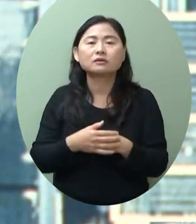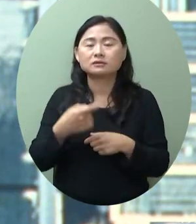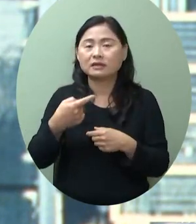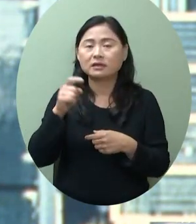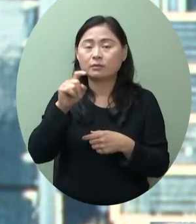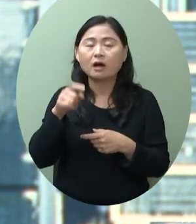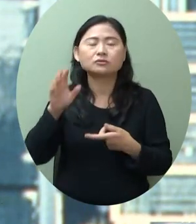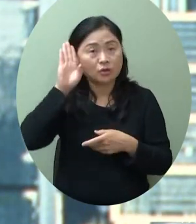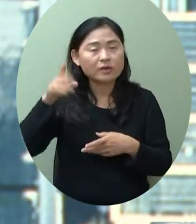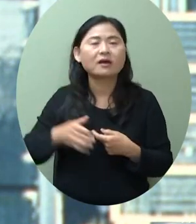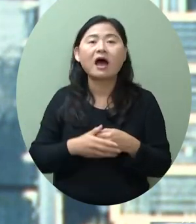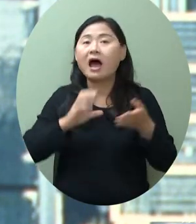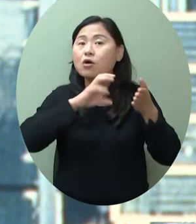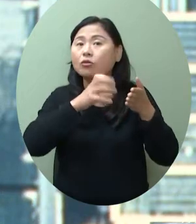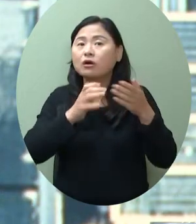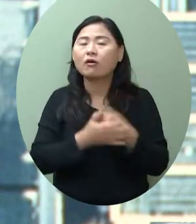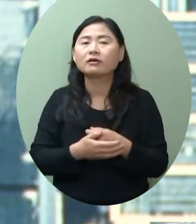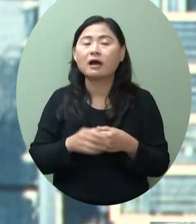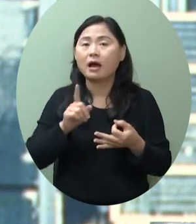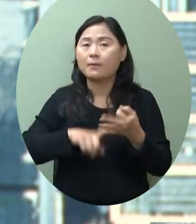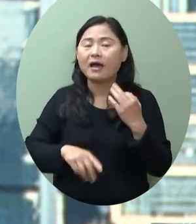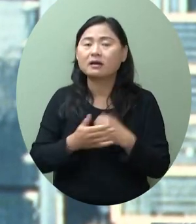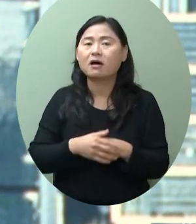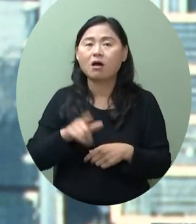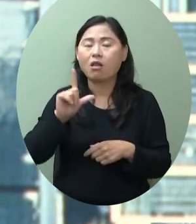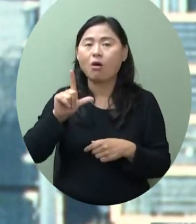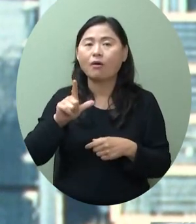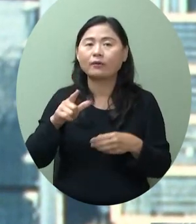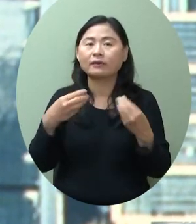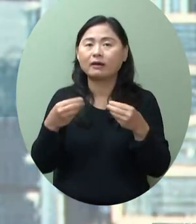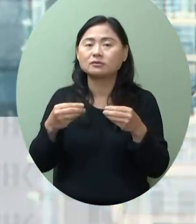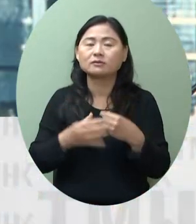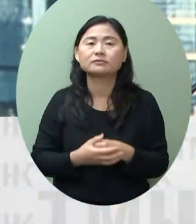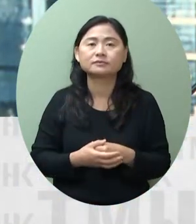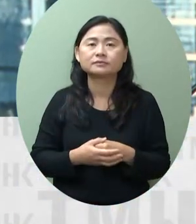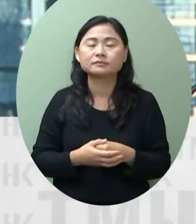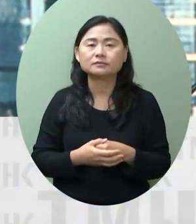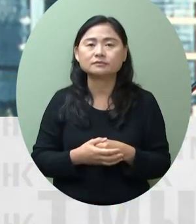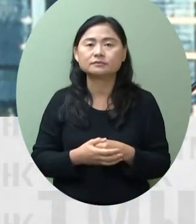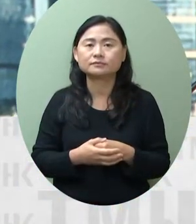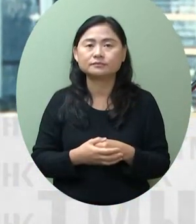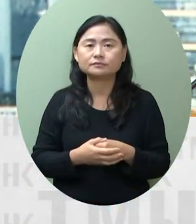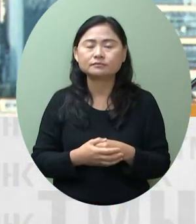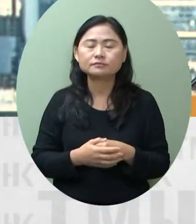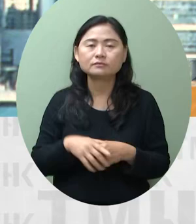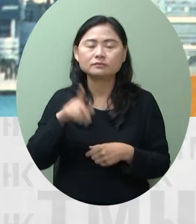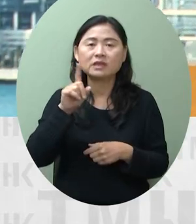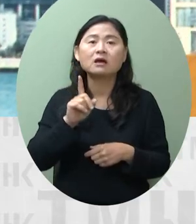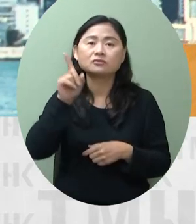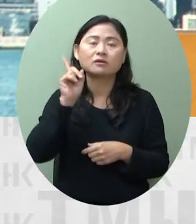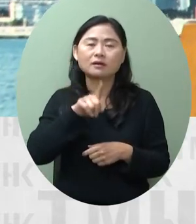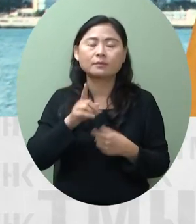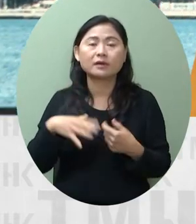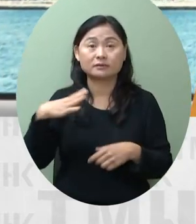advice, because he was saying, I think earlier last week, that the government can consider rolling out